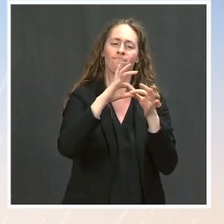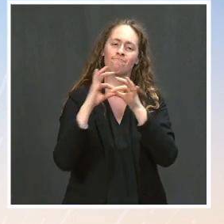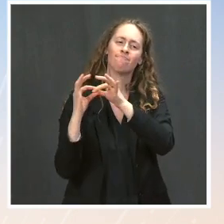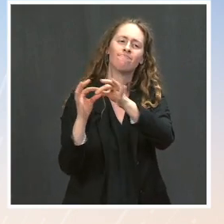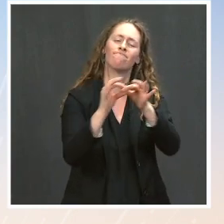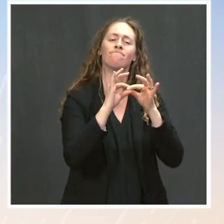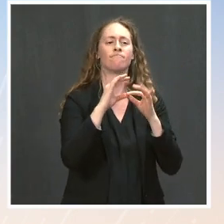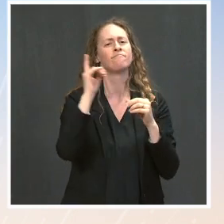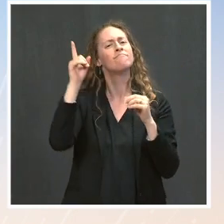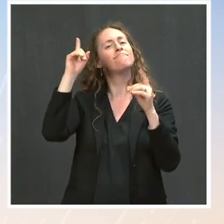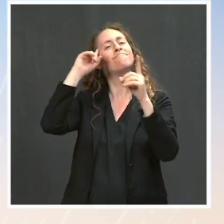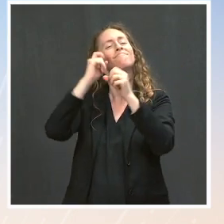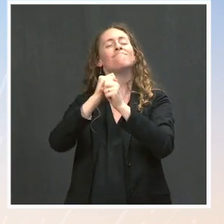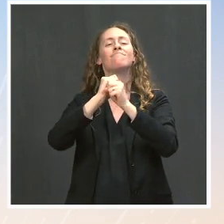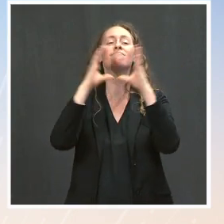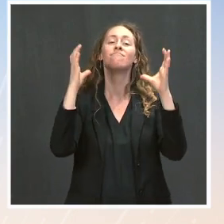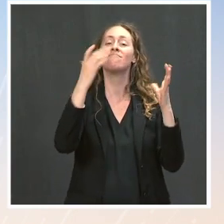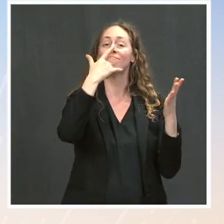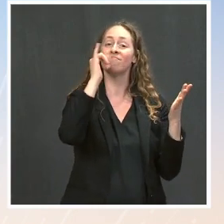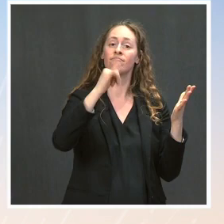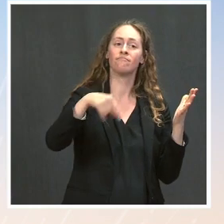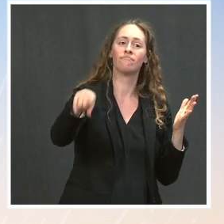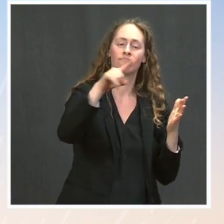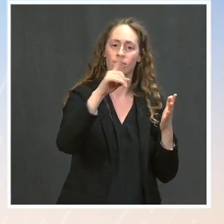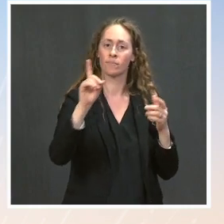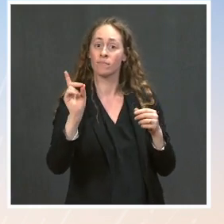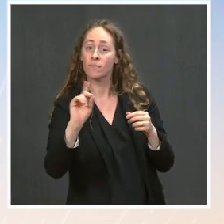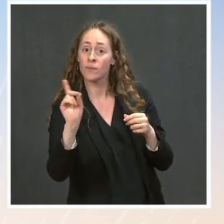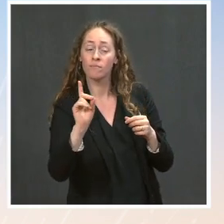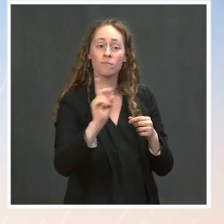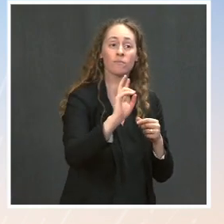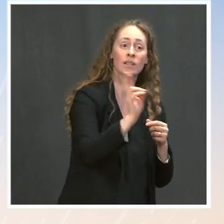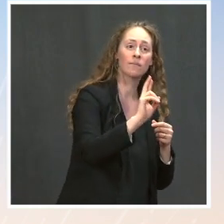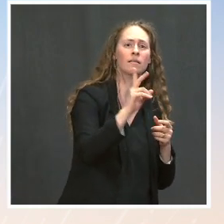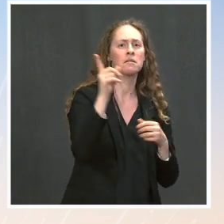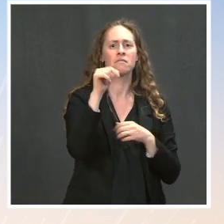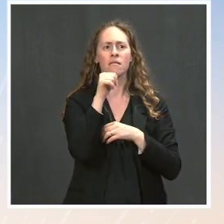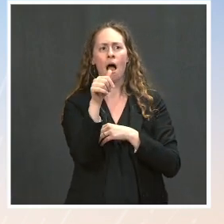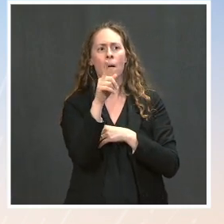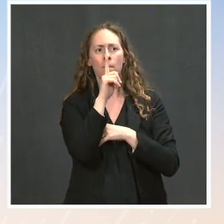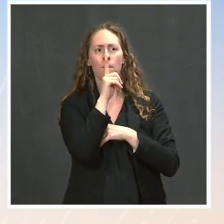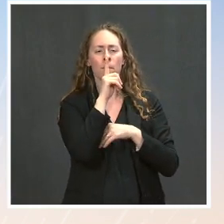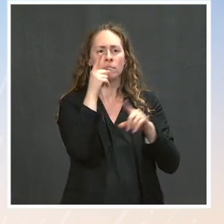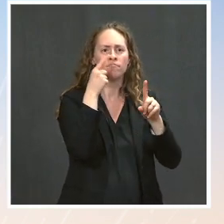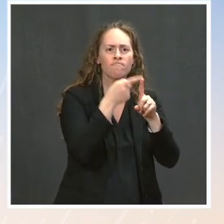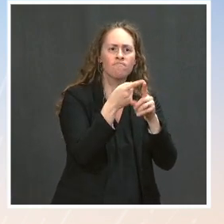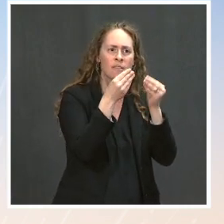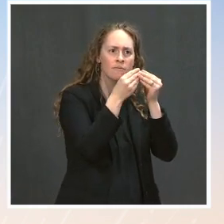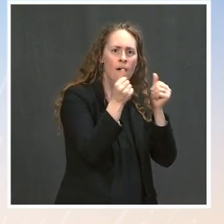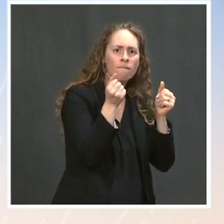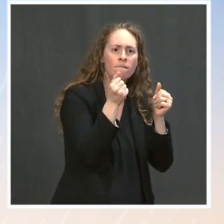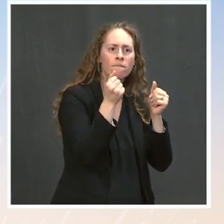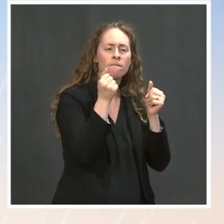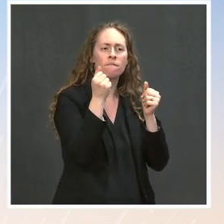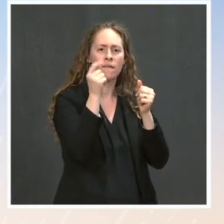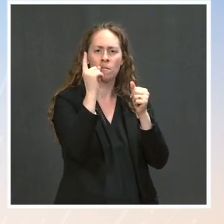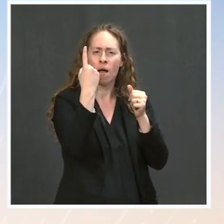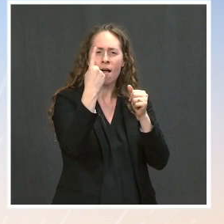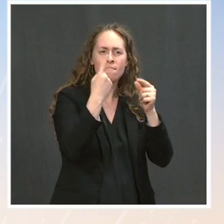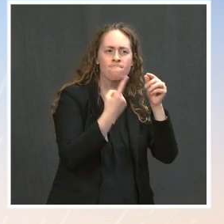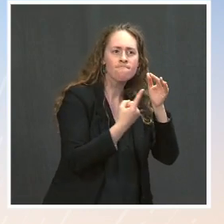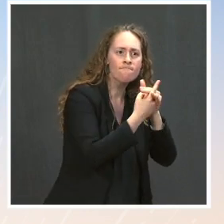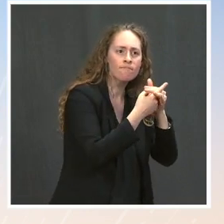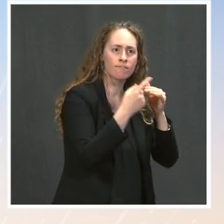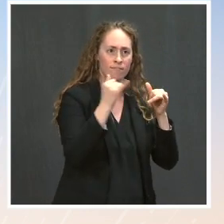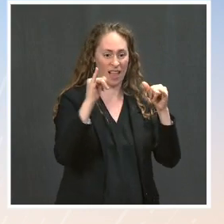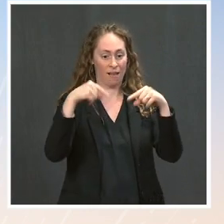bringing people together, bringing Democrats and Republicans together, he's not talking about solving bipartisanship in this zip code here. He